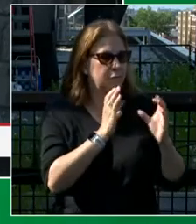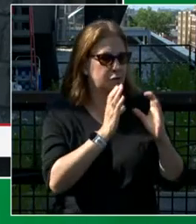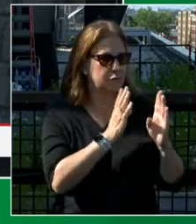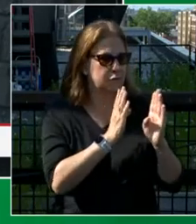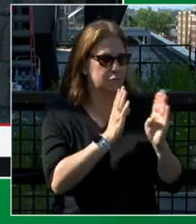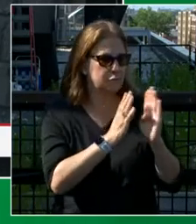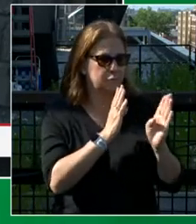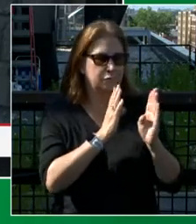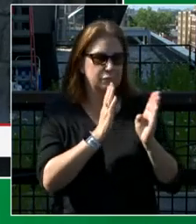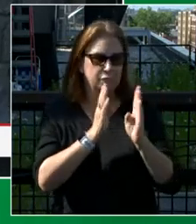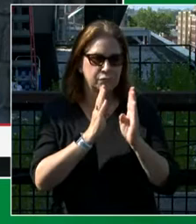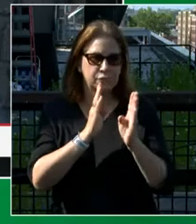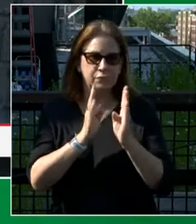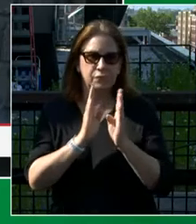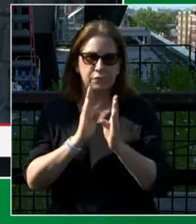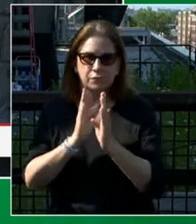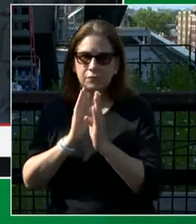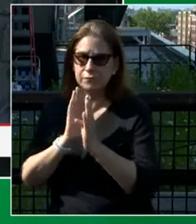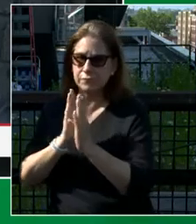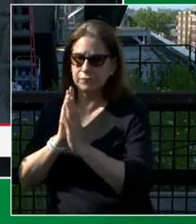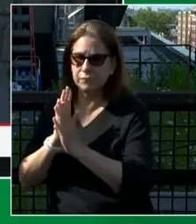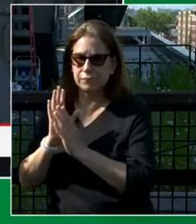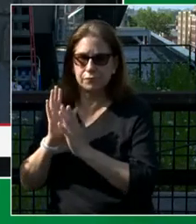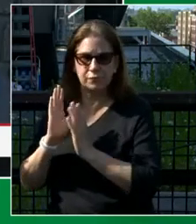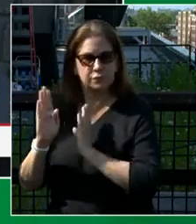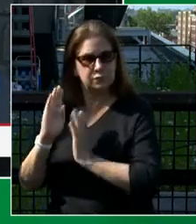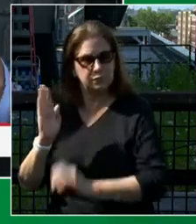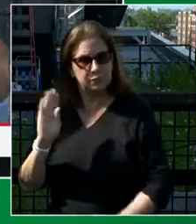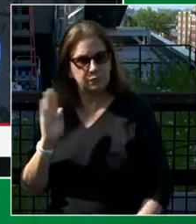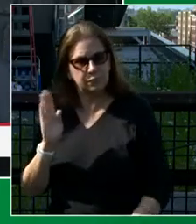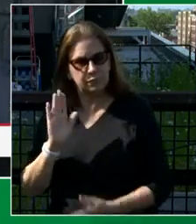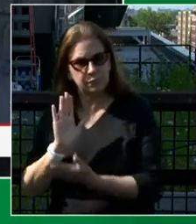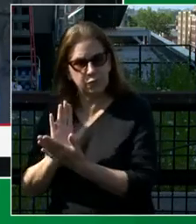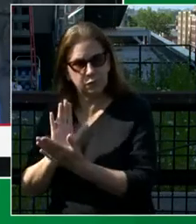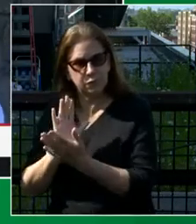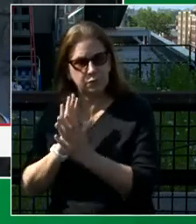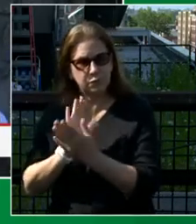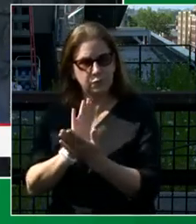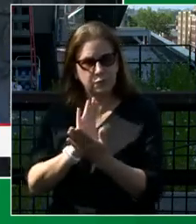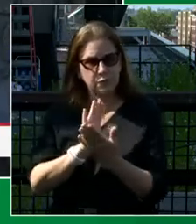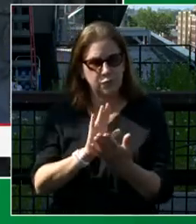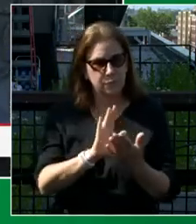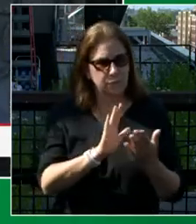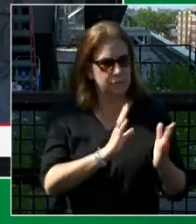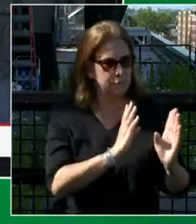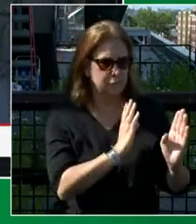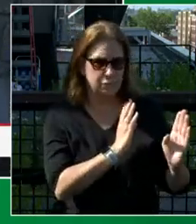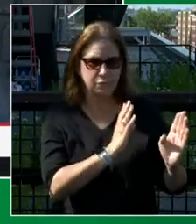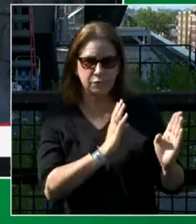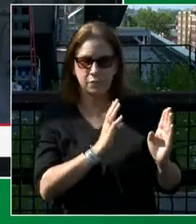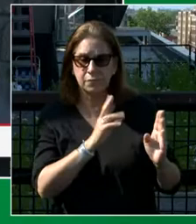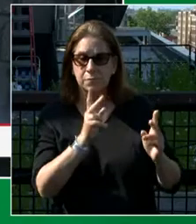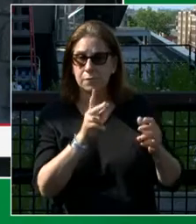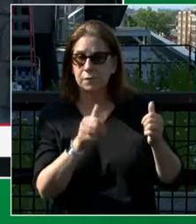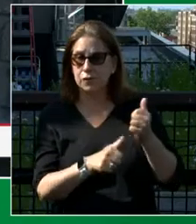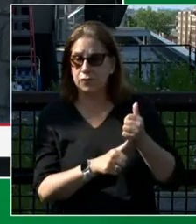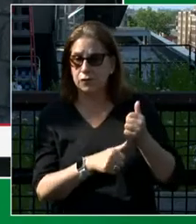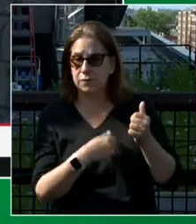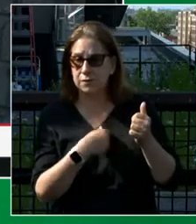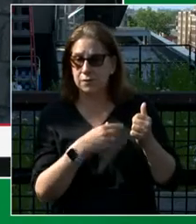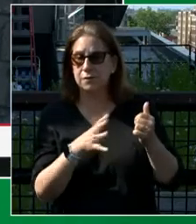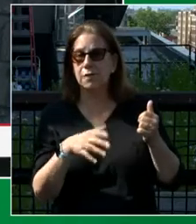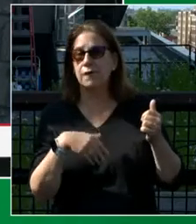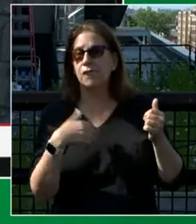to kind of reconnect on a more human level with the people that report to me and then the line below me. And then I'm going to take